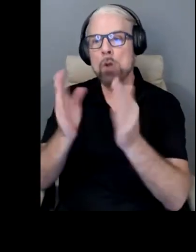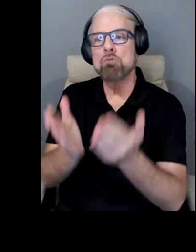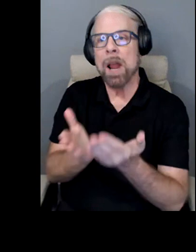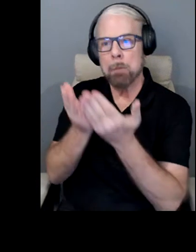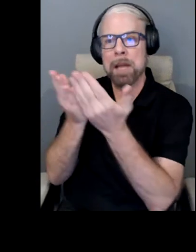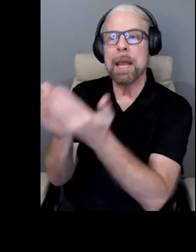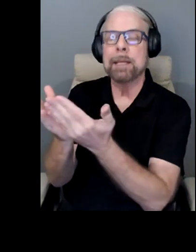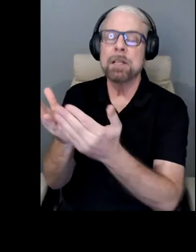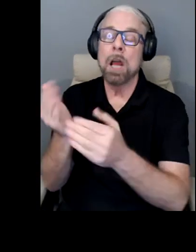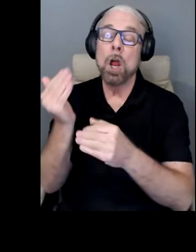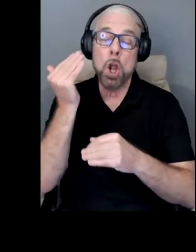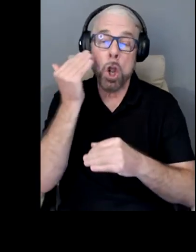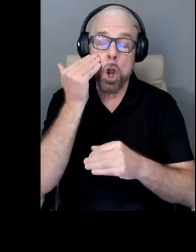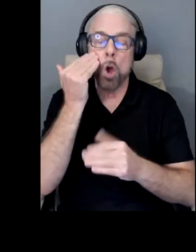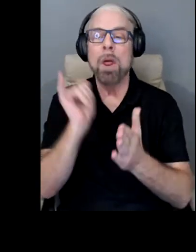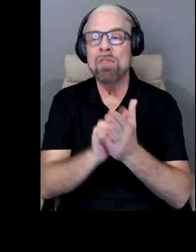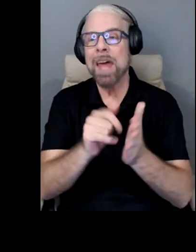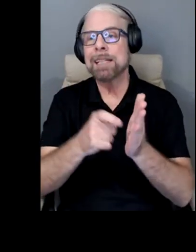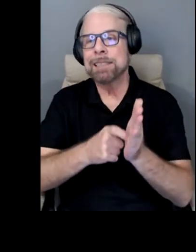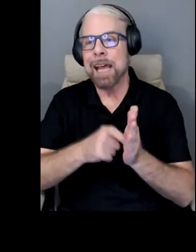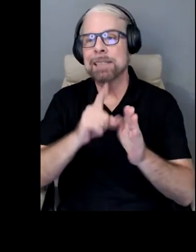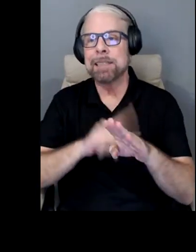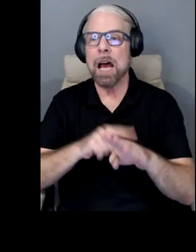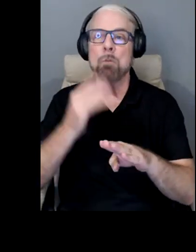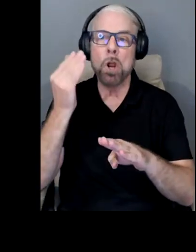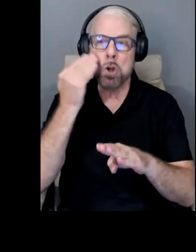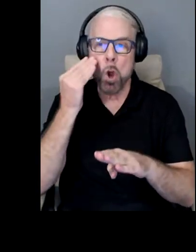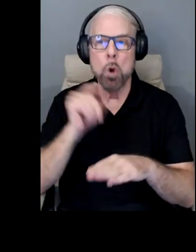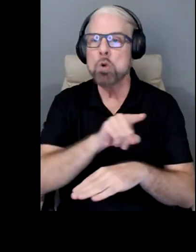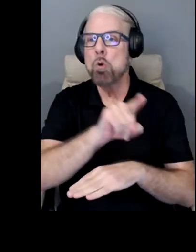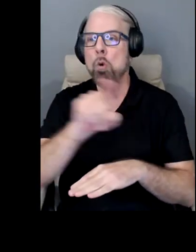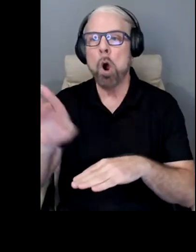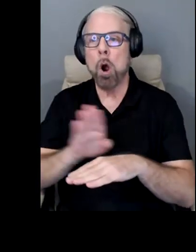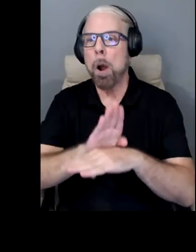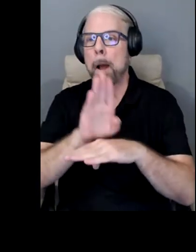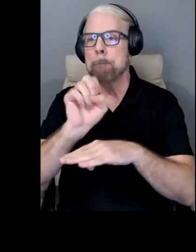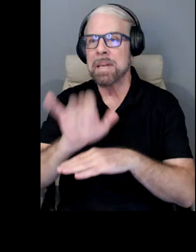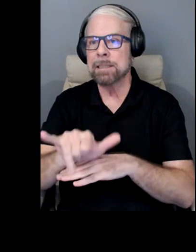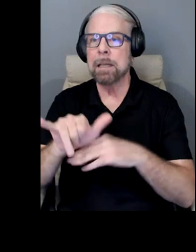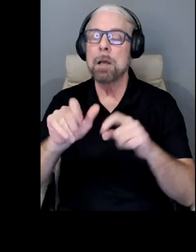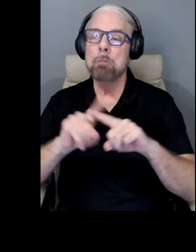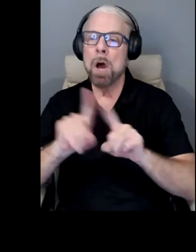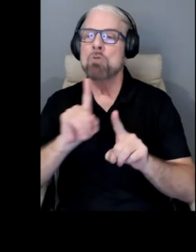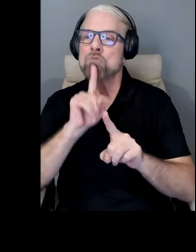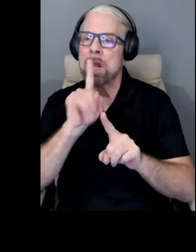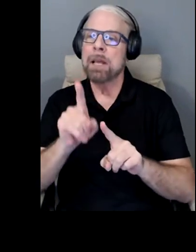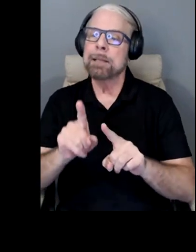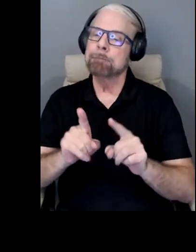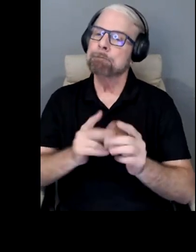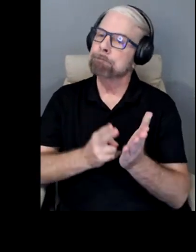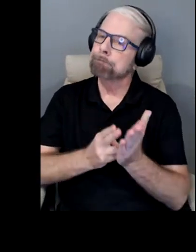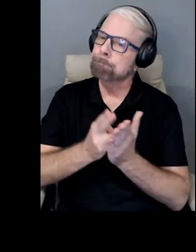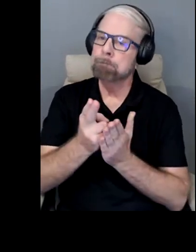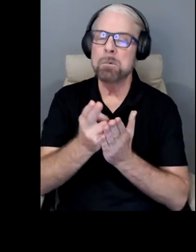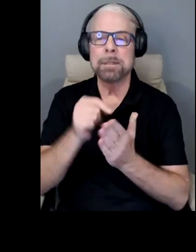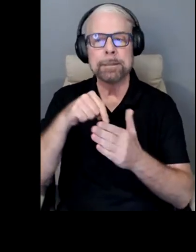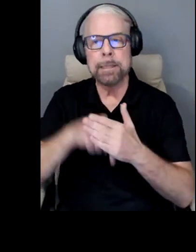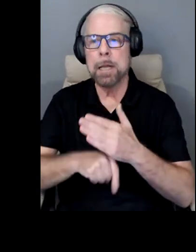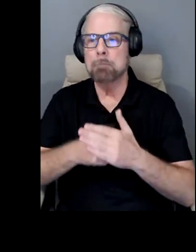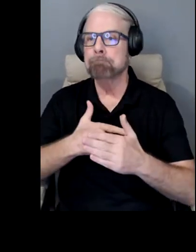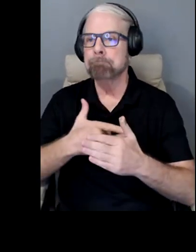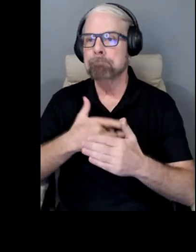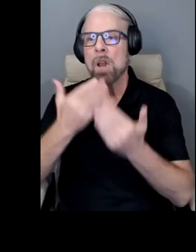know it takes your time. We know how busy you all are. So again, a sincere thank you from me and from us. And